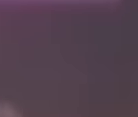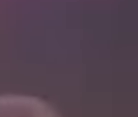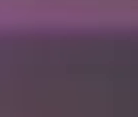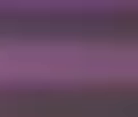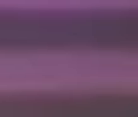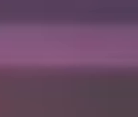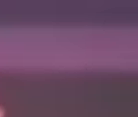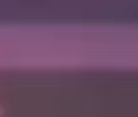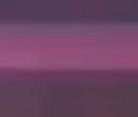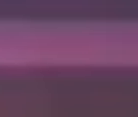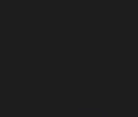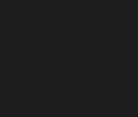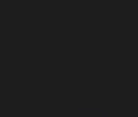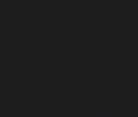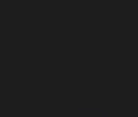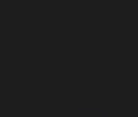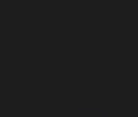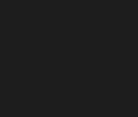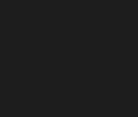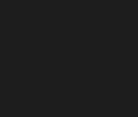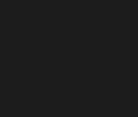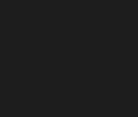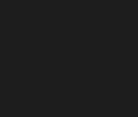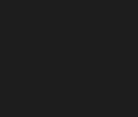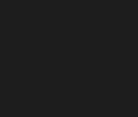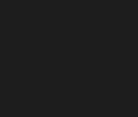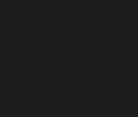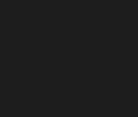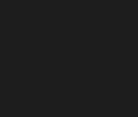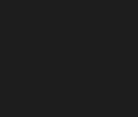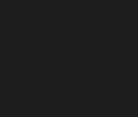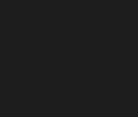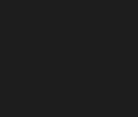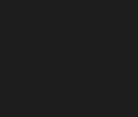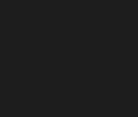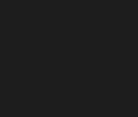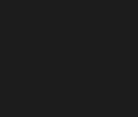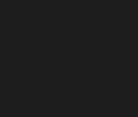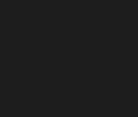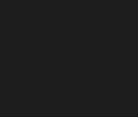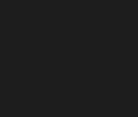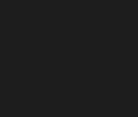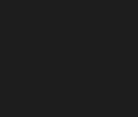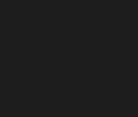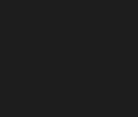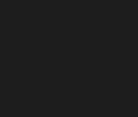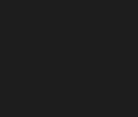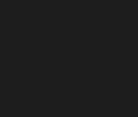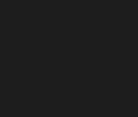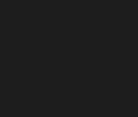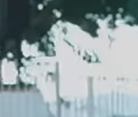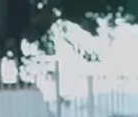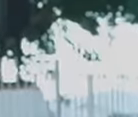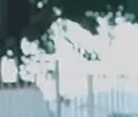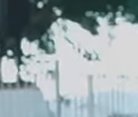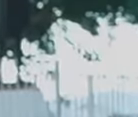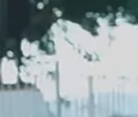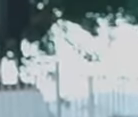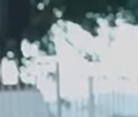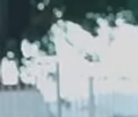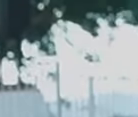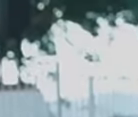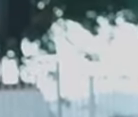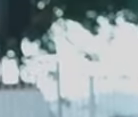Are you ready to get on back? Anybody from Shagona? Pick up this Shagona massive. Anybody from